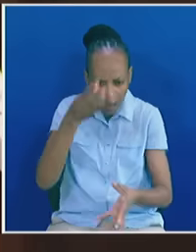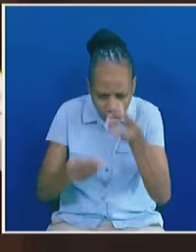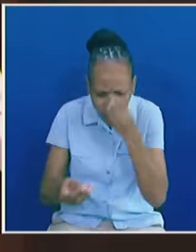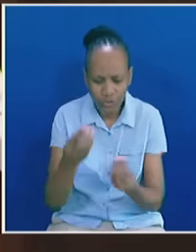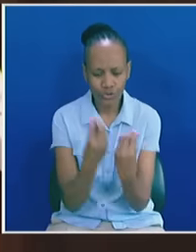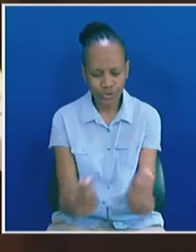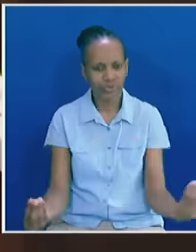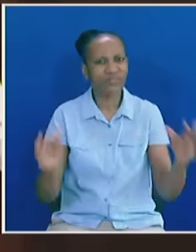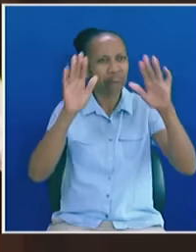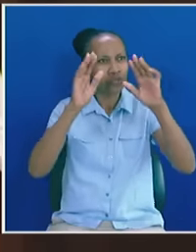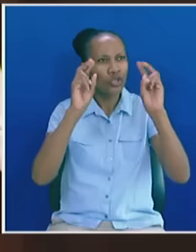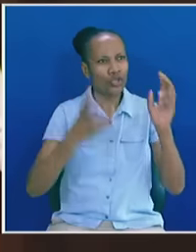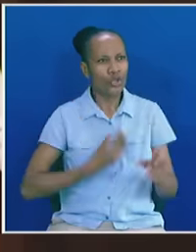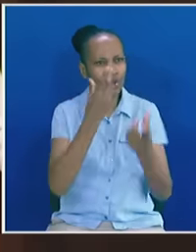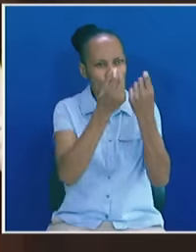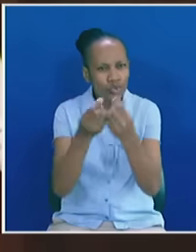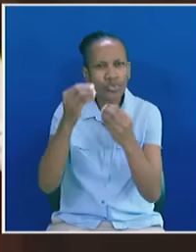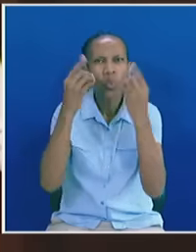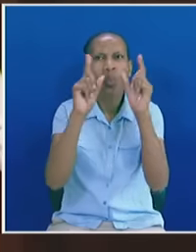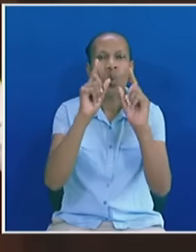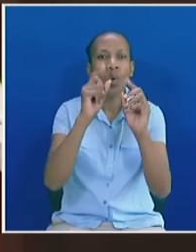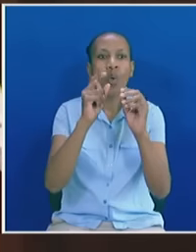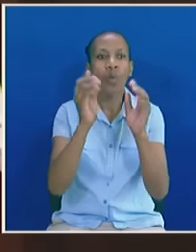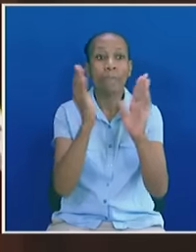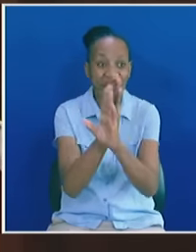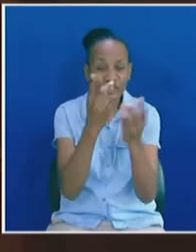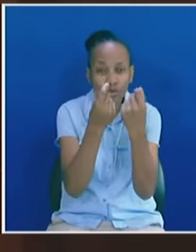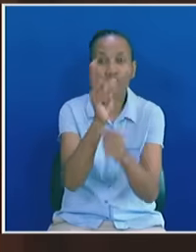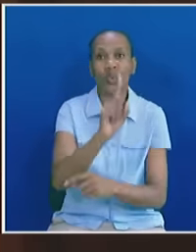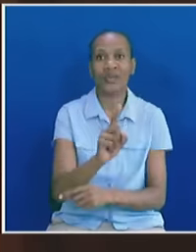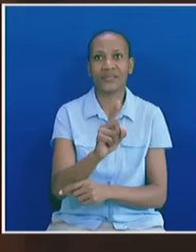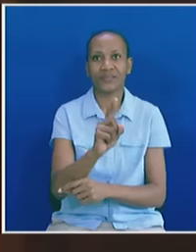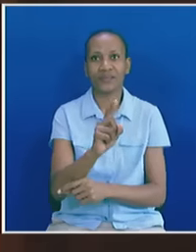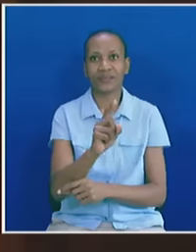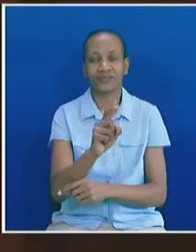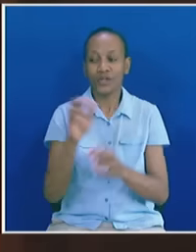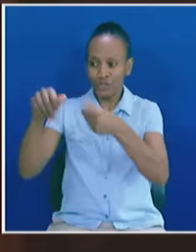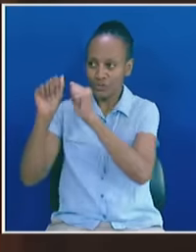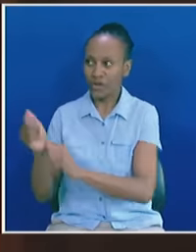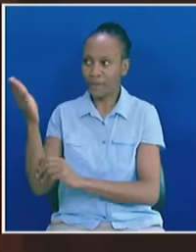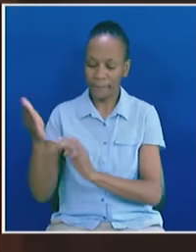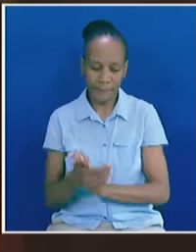young adults are keeping themselves busy with in cyberspace. Chairperson, honorable members,